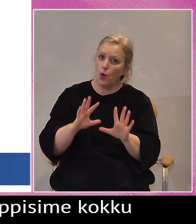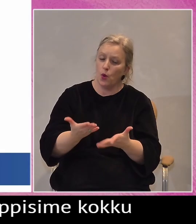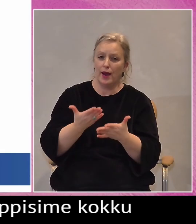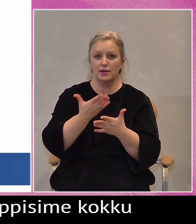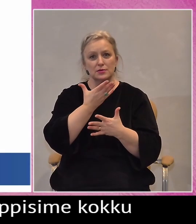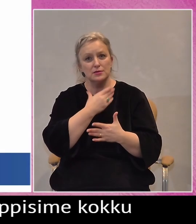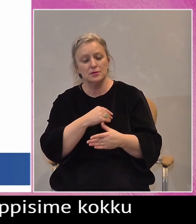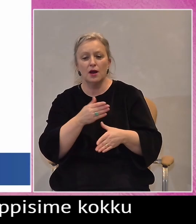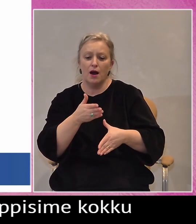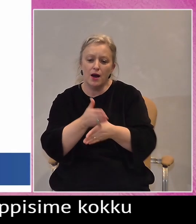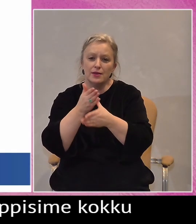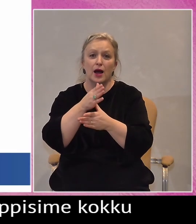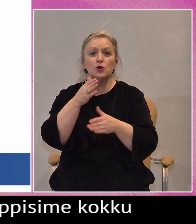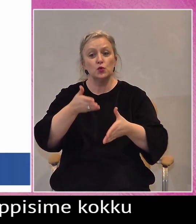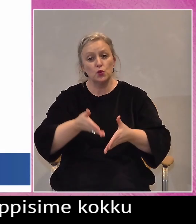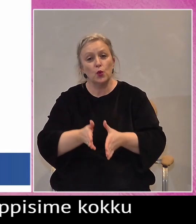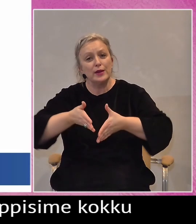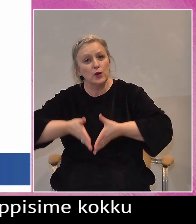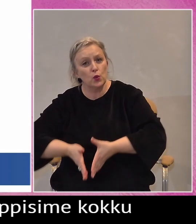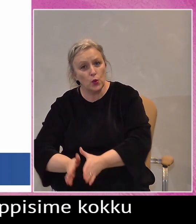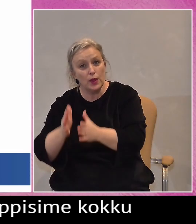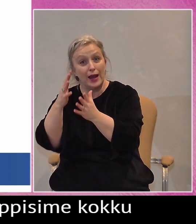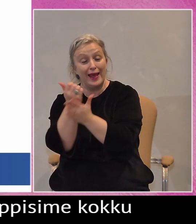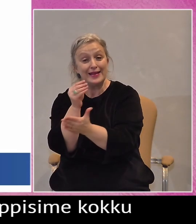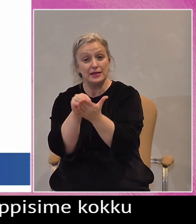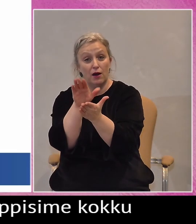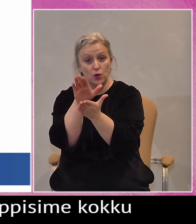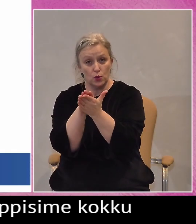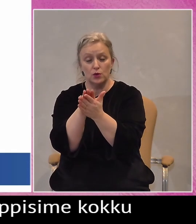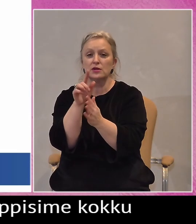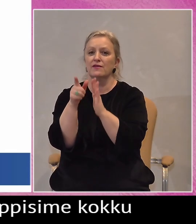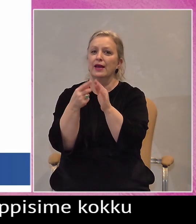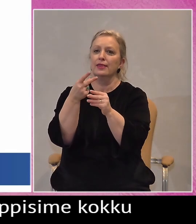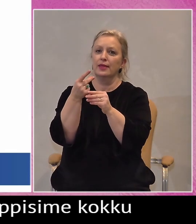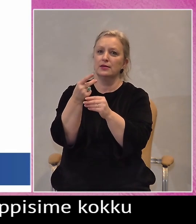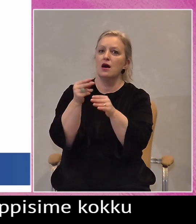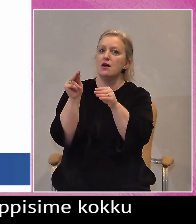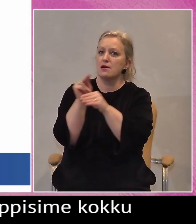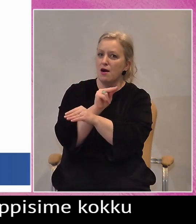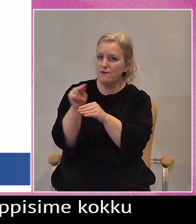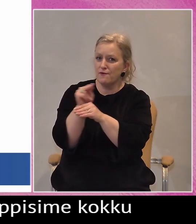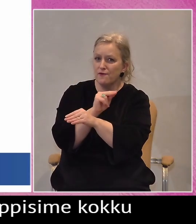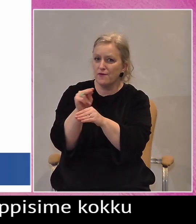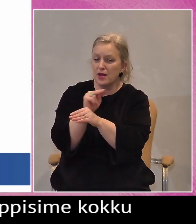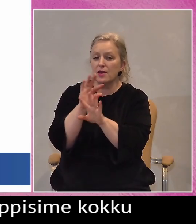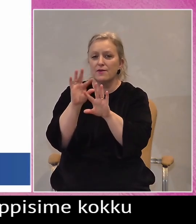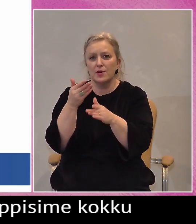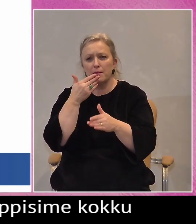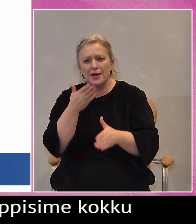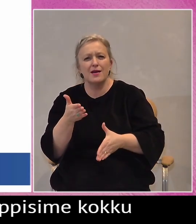She asked us to help her granddaughter first with a diagnosis and